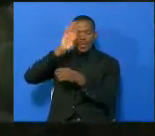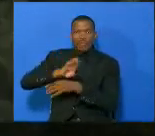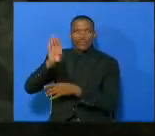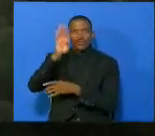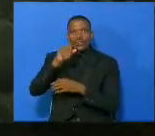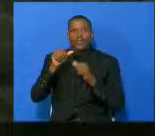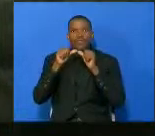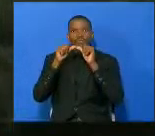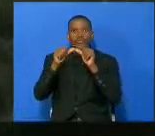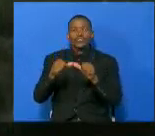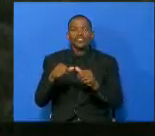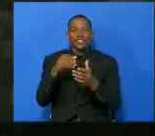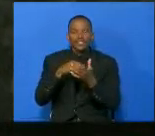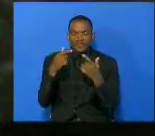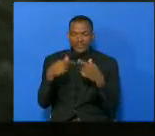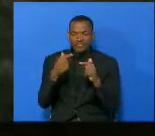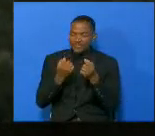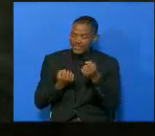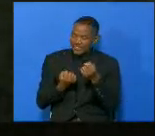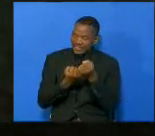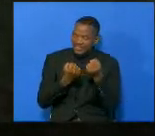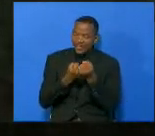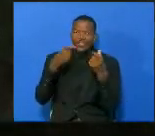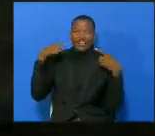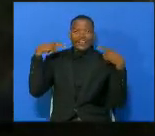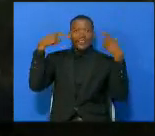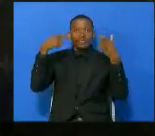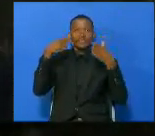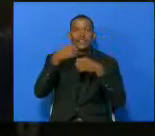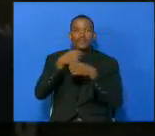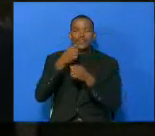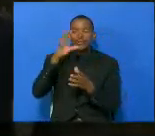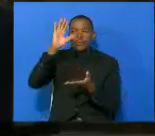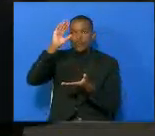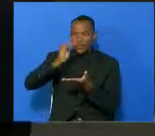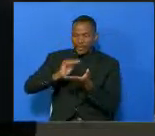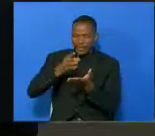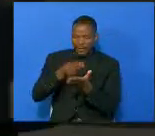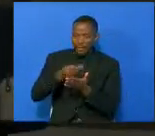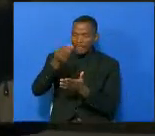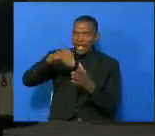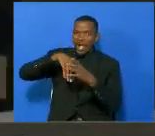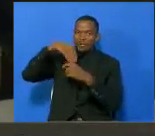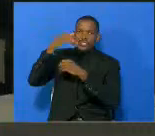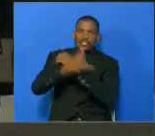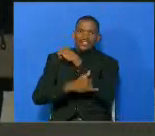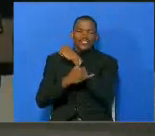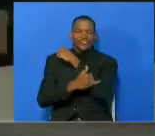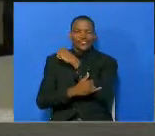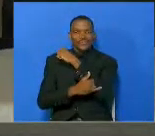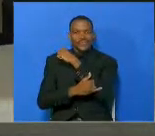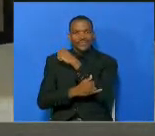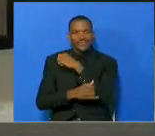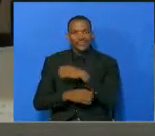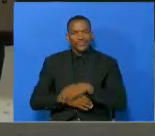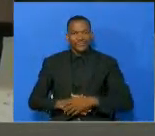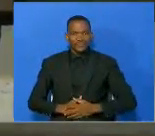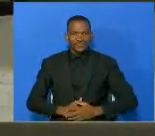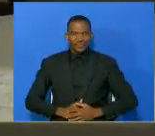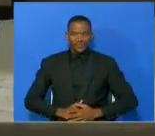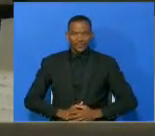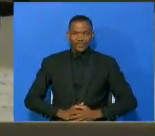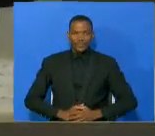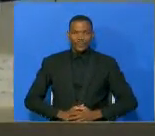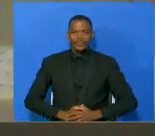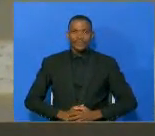tsweletse ka go ema noke maiteko a puso go hokotsa go reka dithoto kwa ntle ga lehatshe leno. Lovemo